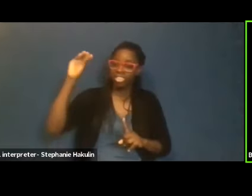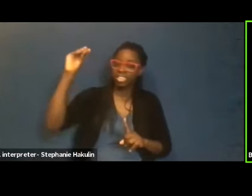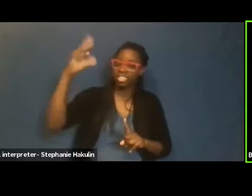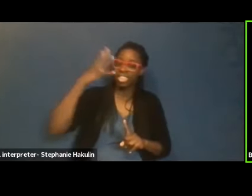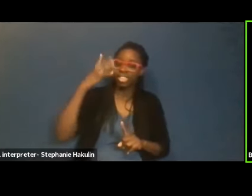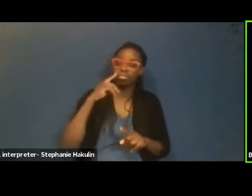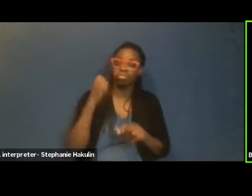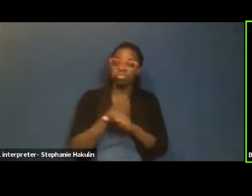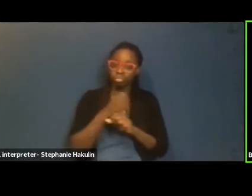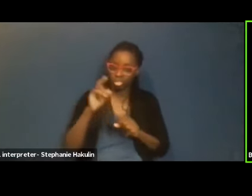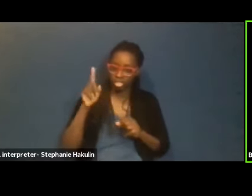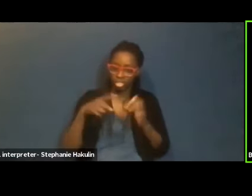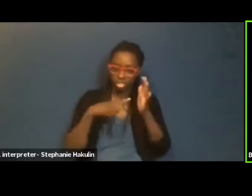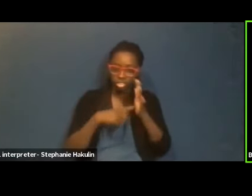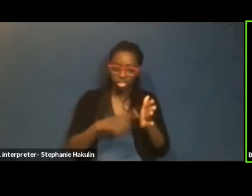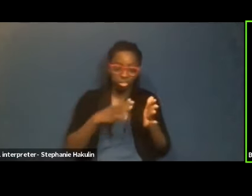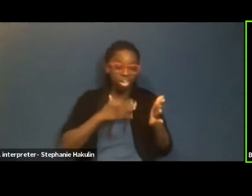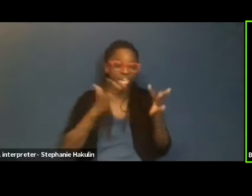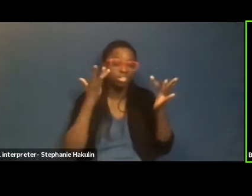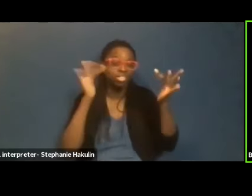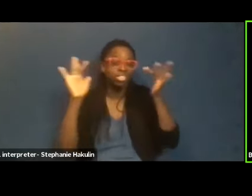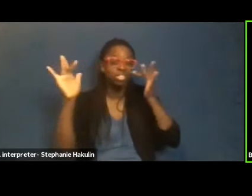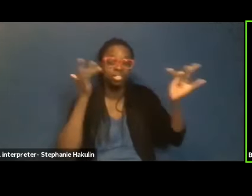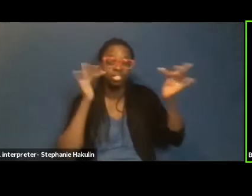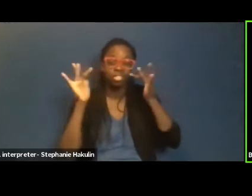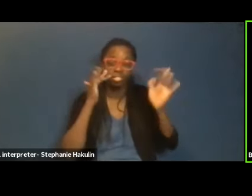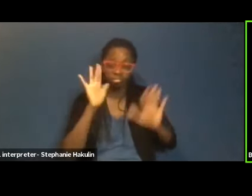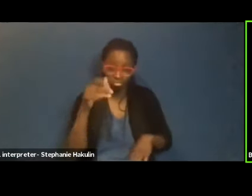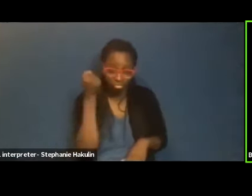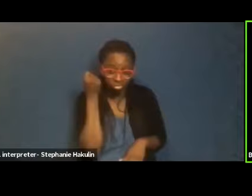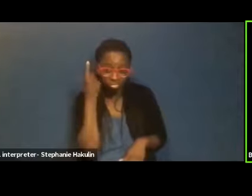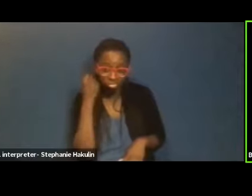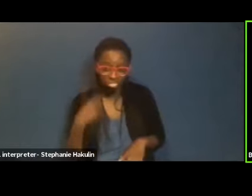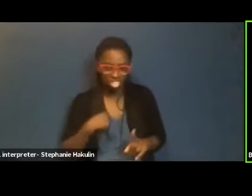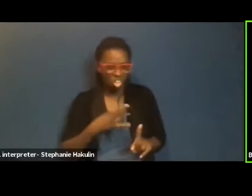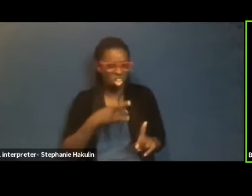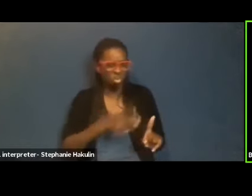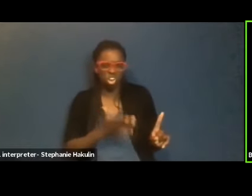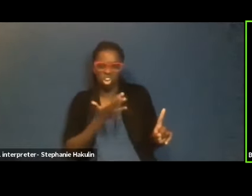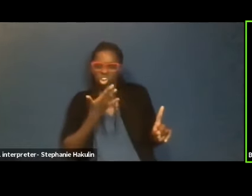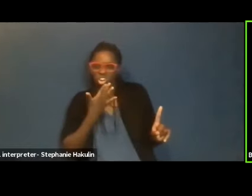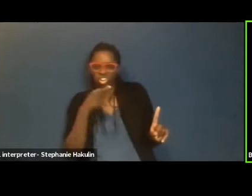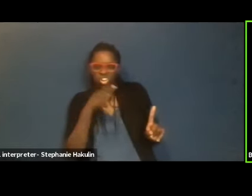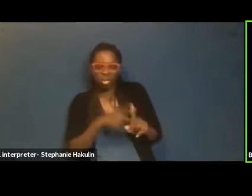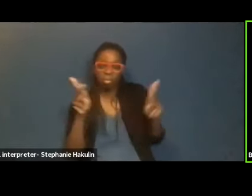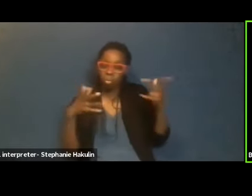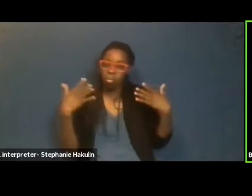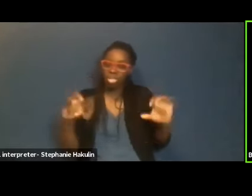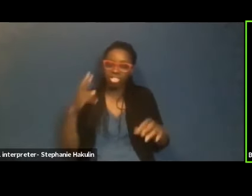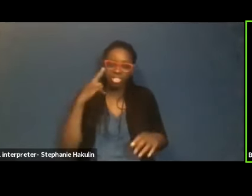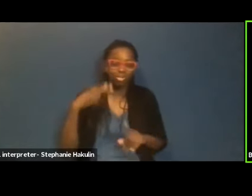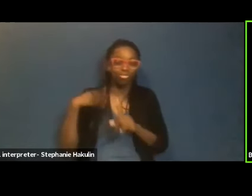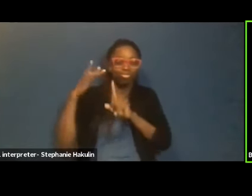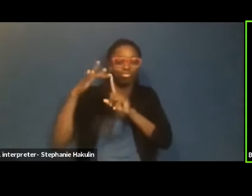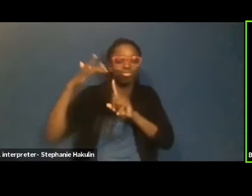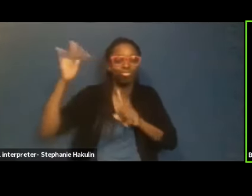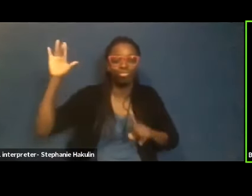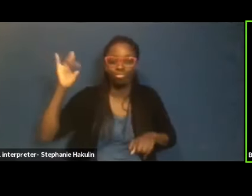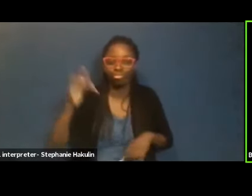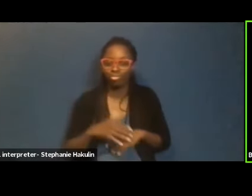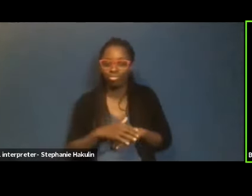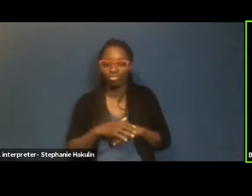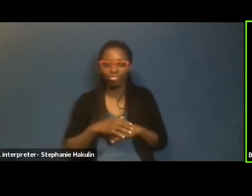Knows it's not a fan of color. Does not want to see me shine. So until I can grasp my beauty, she